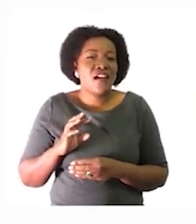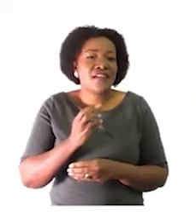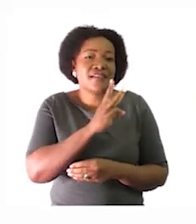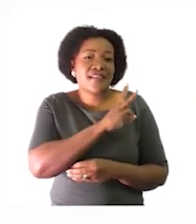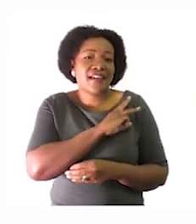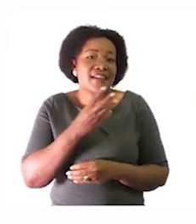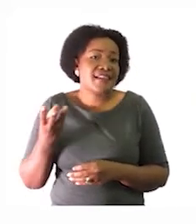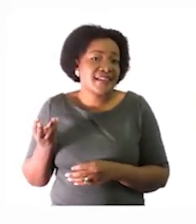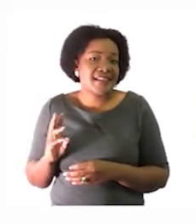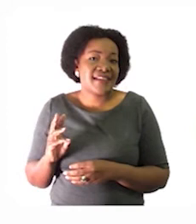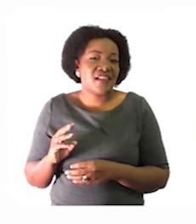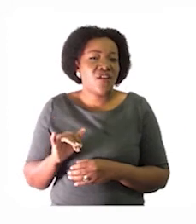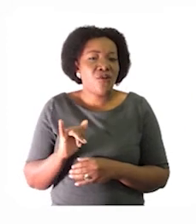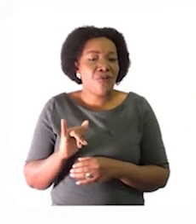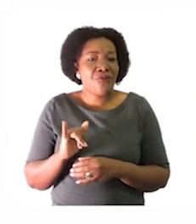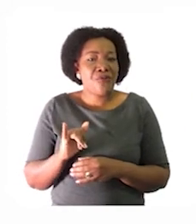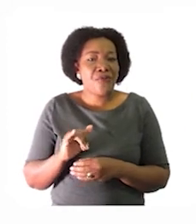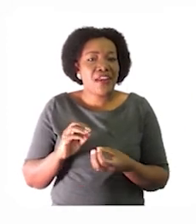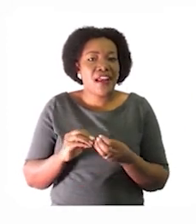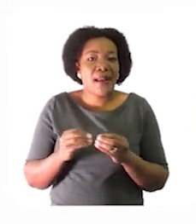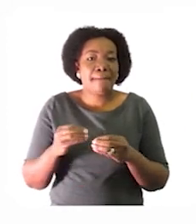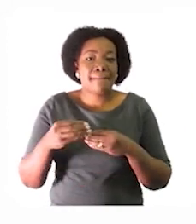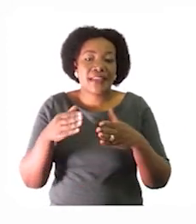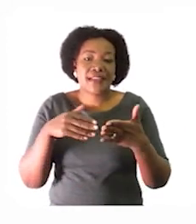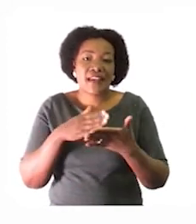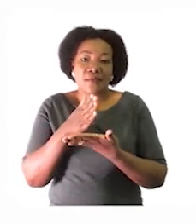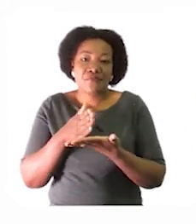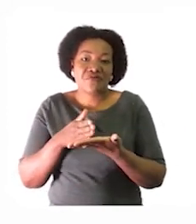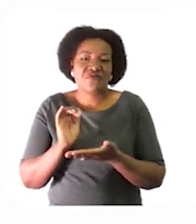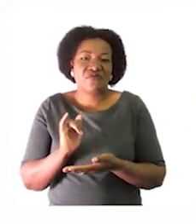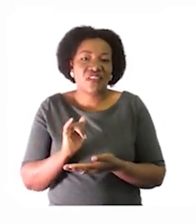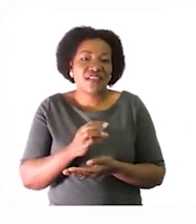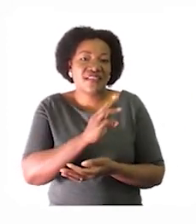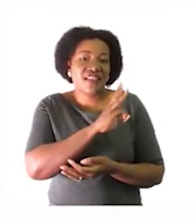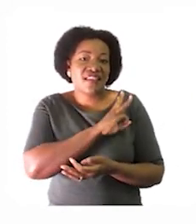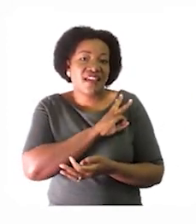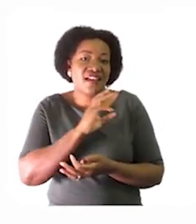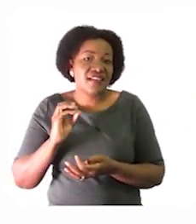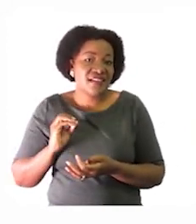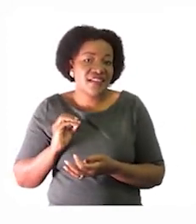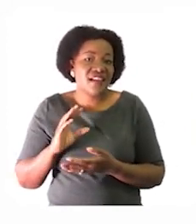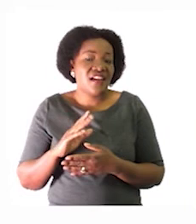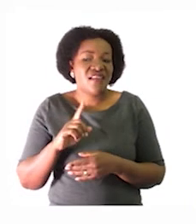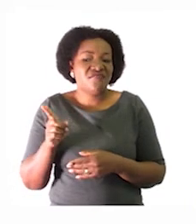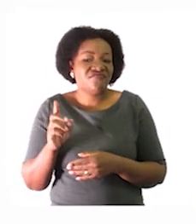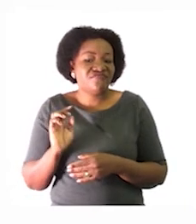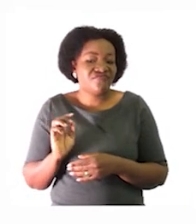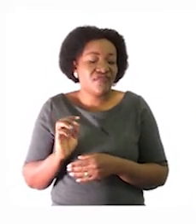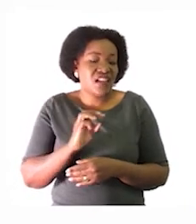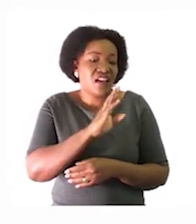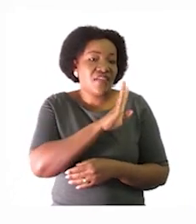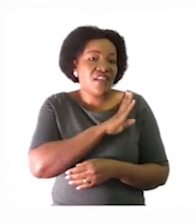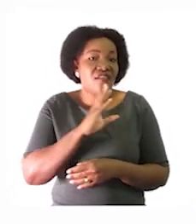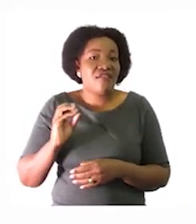36. Between which two tens do you find 36? What do you hear first? You hear a